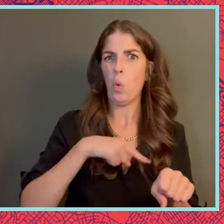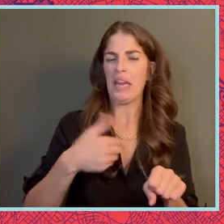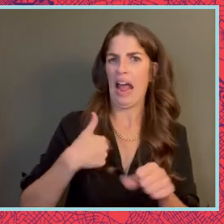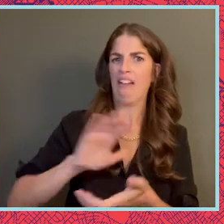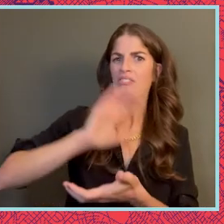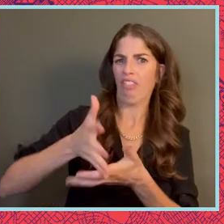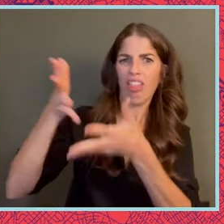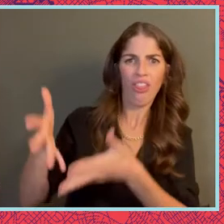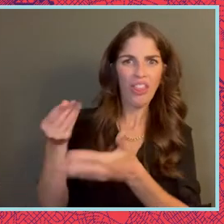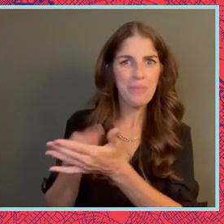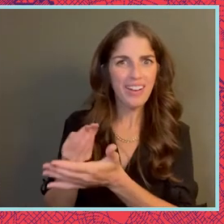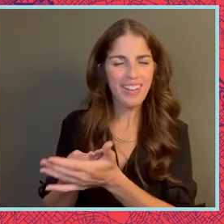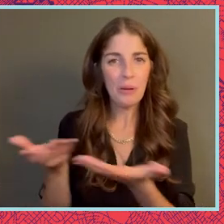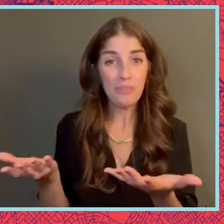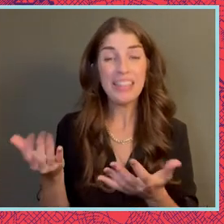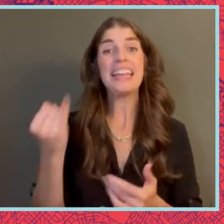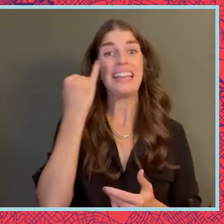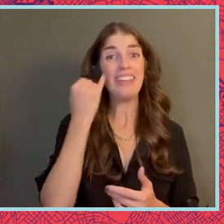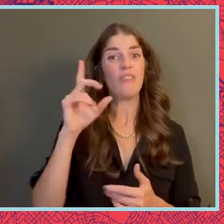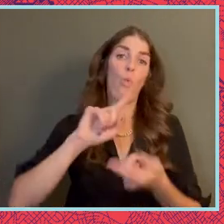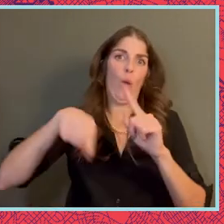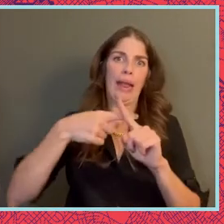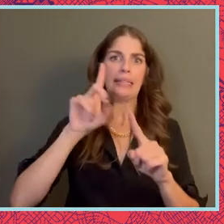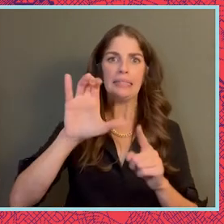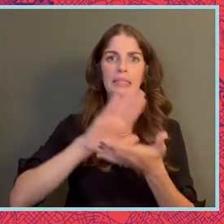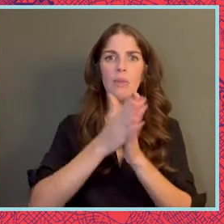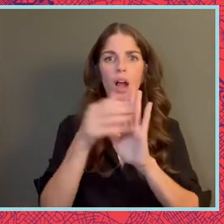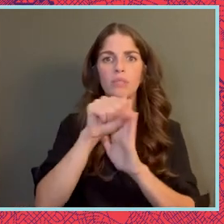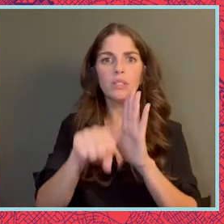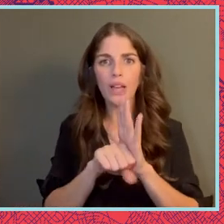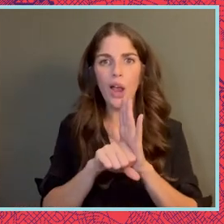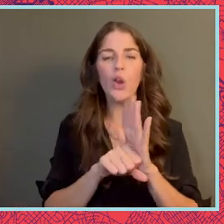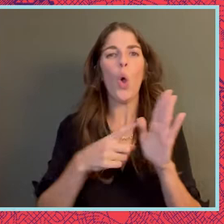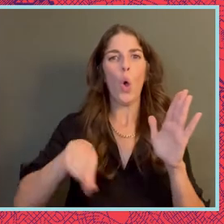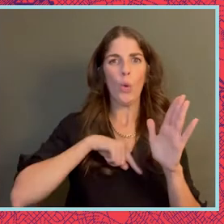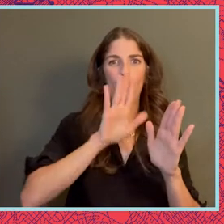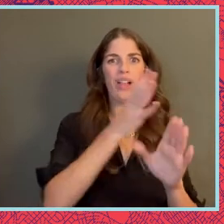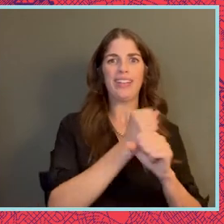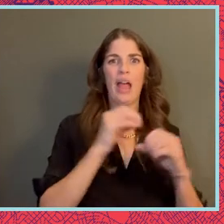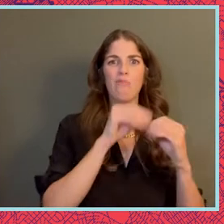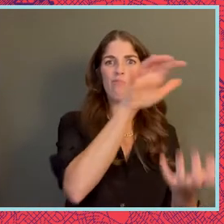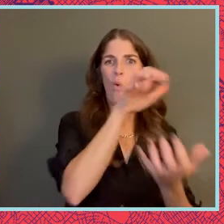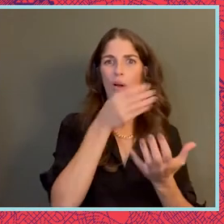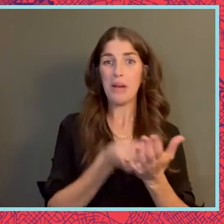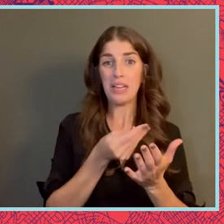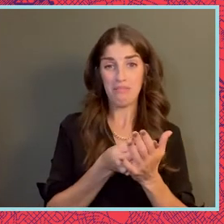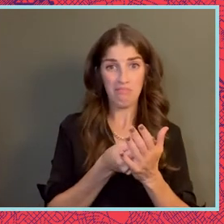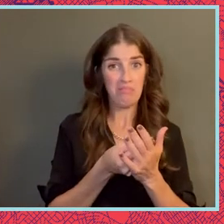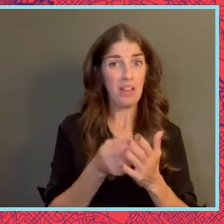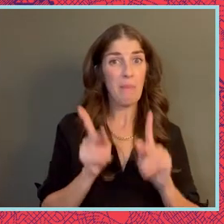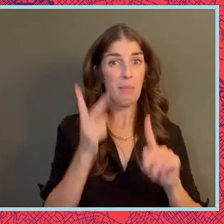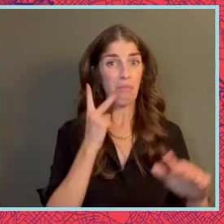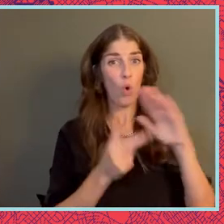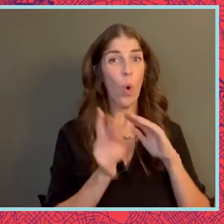budget. And in fact, when DC becomes a state, we'll get the opportunity to provide more and more resources to our residents. It's projected that